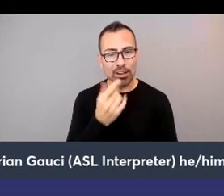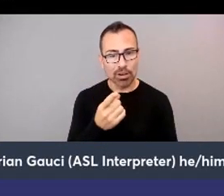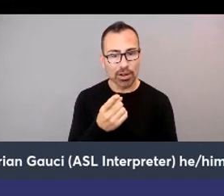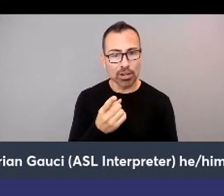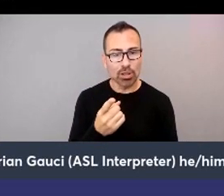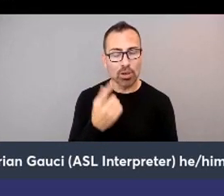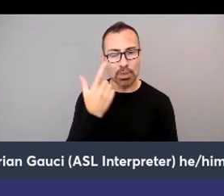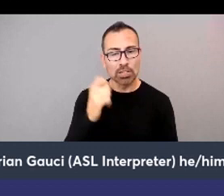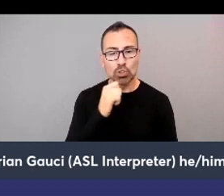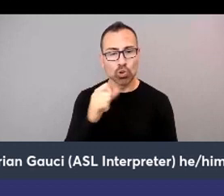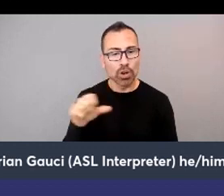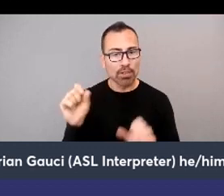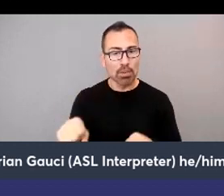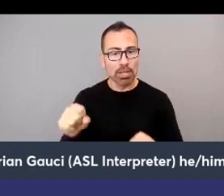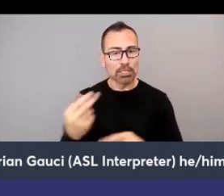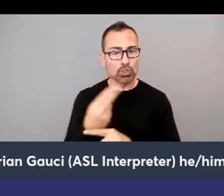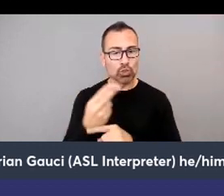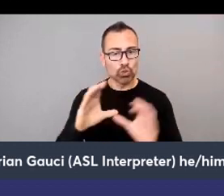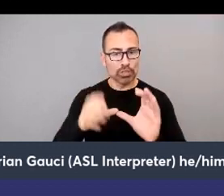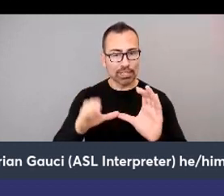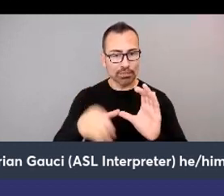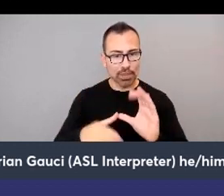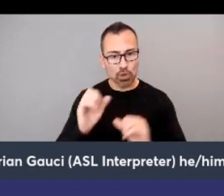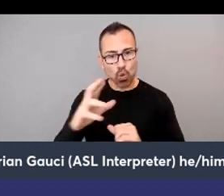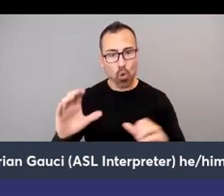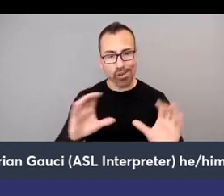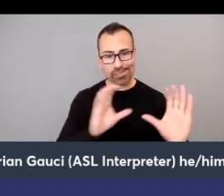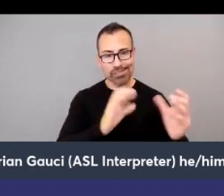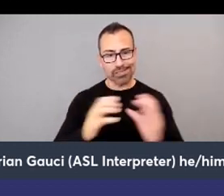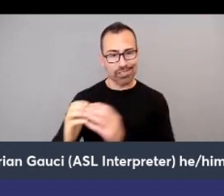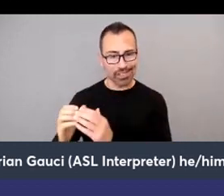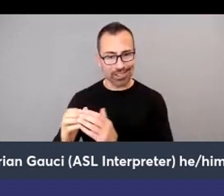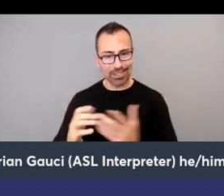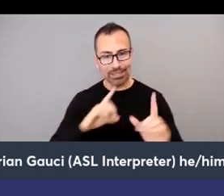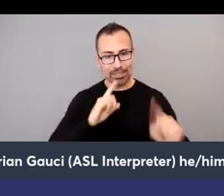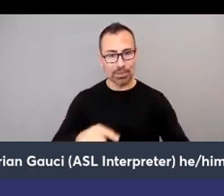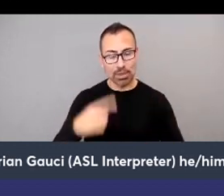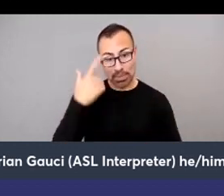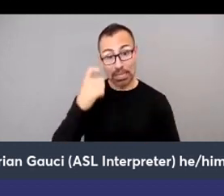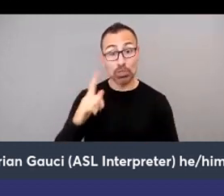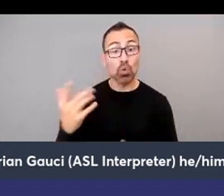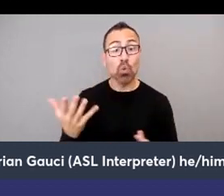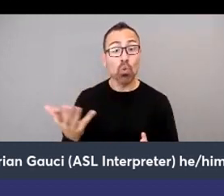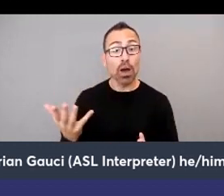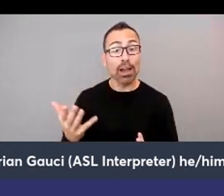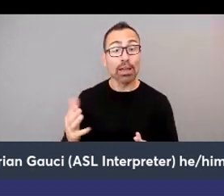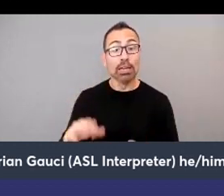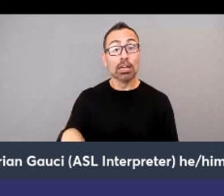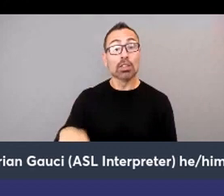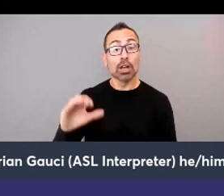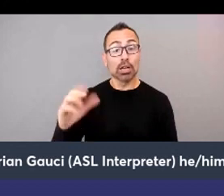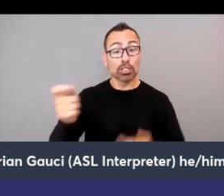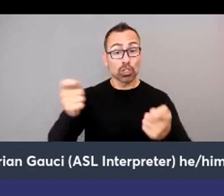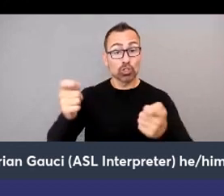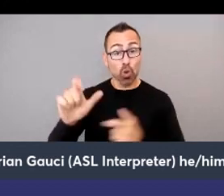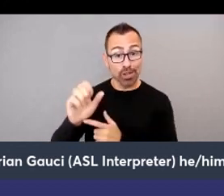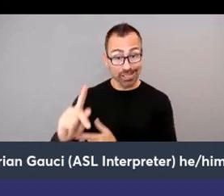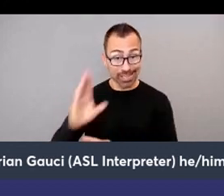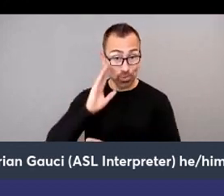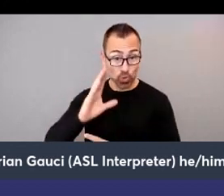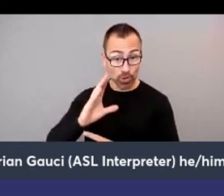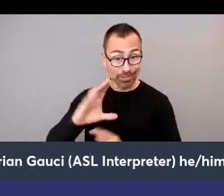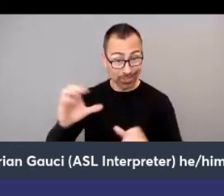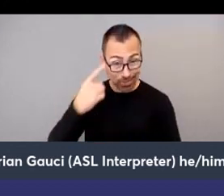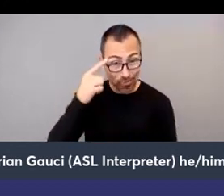ability to use the config or the cluster commands, right? That's what the control plane does for you as a managed service. It will take care of